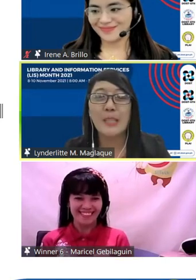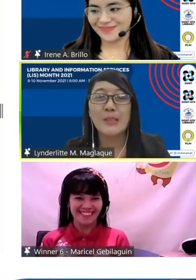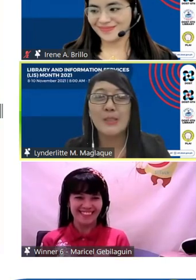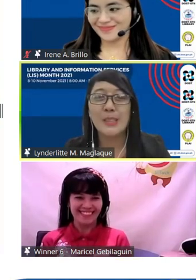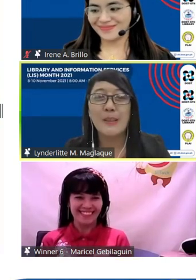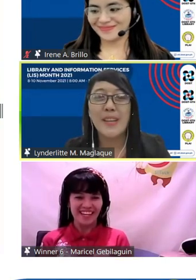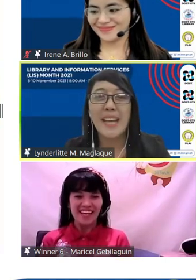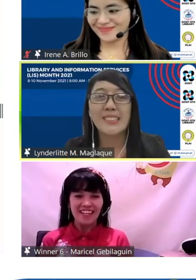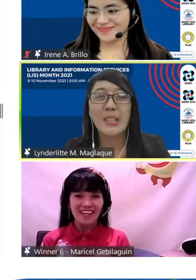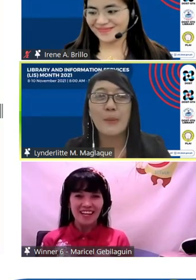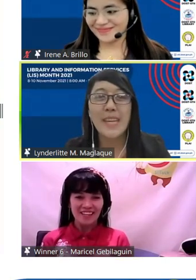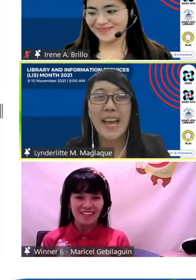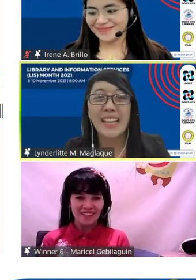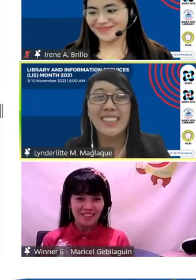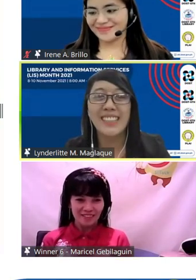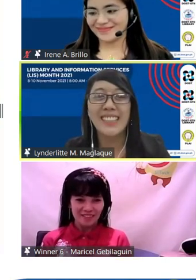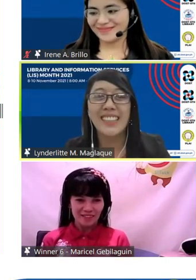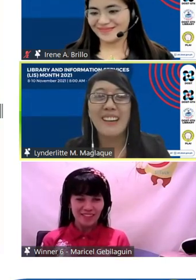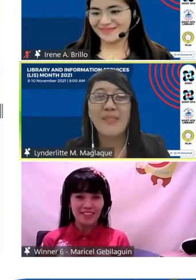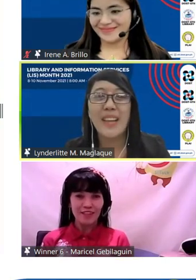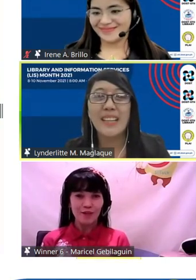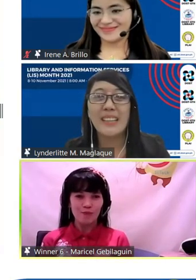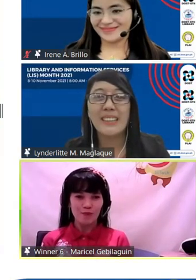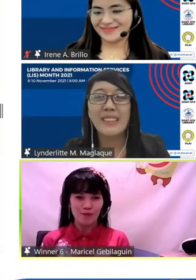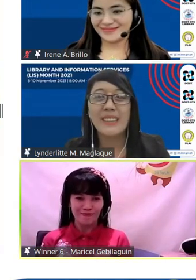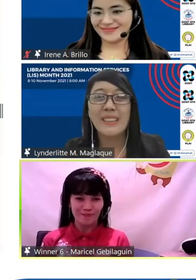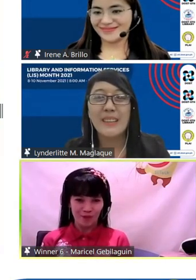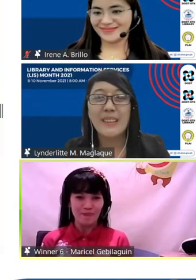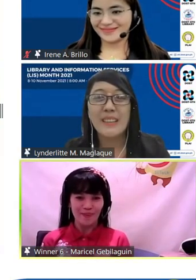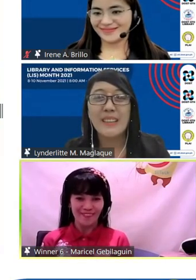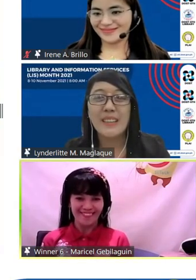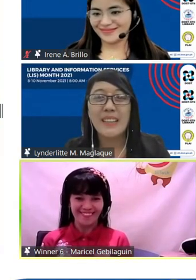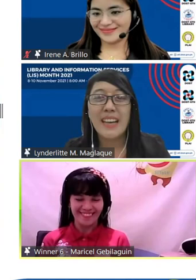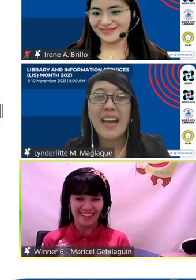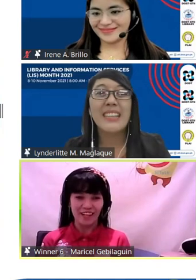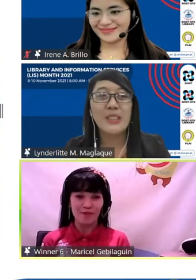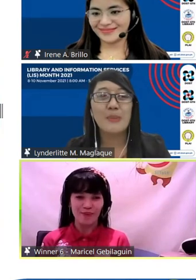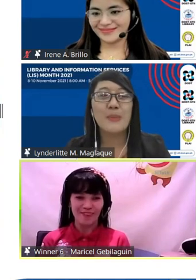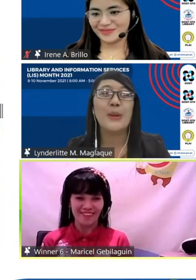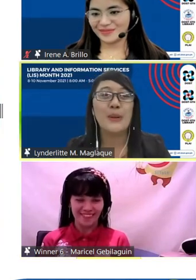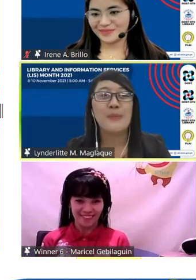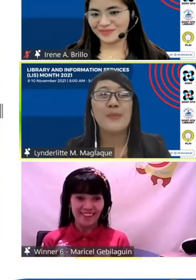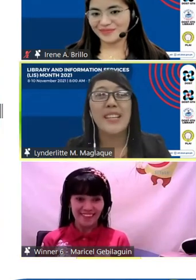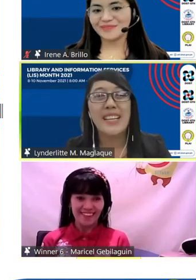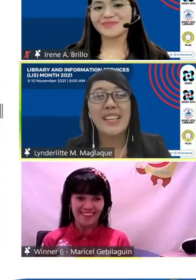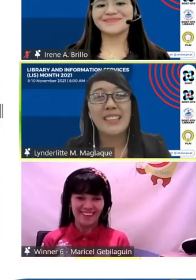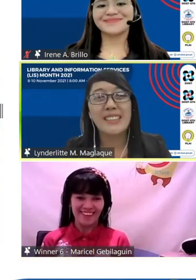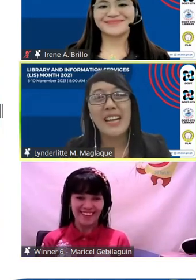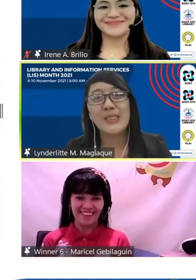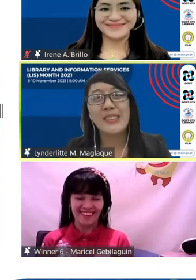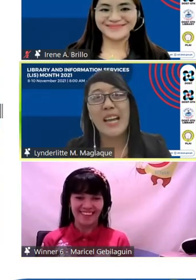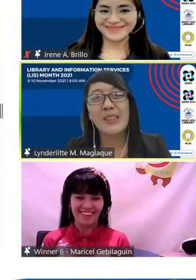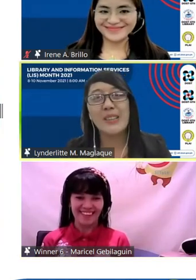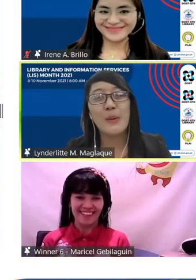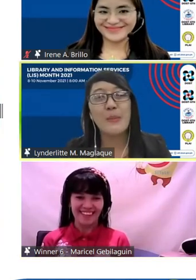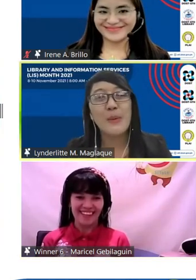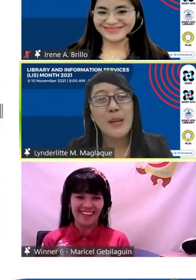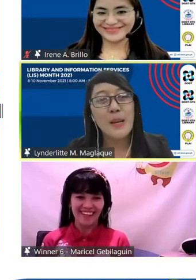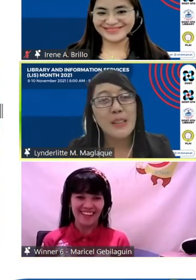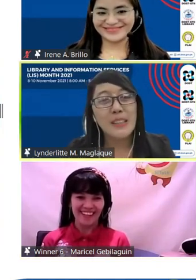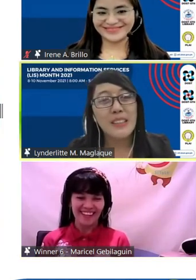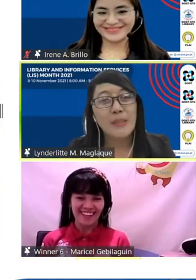doon sa picture? Ayan, sino po iyan? San anak po. Opo. Anak niyo po. Ayan, sakto-sakto